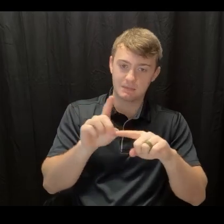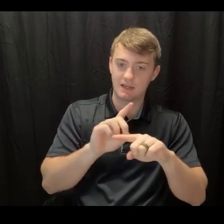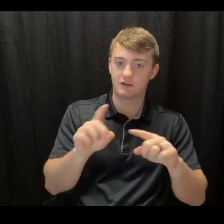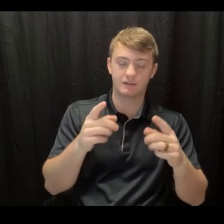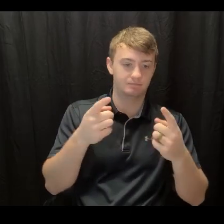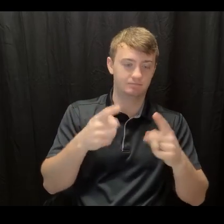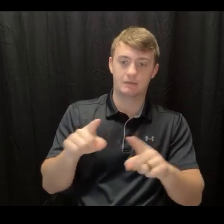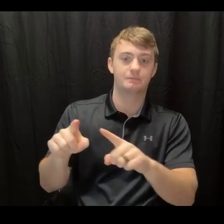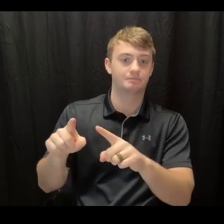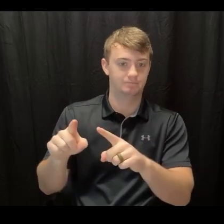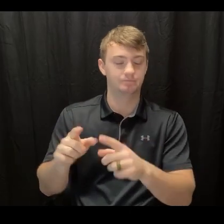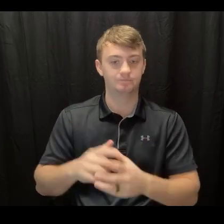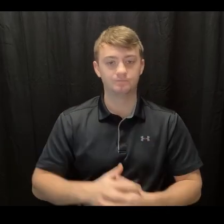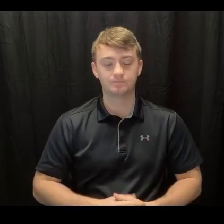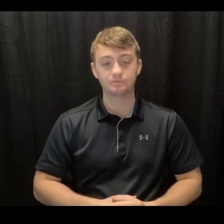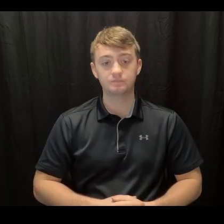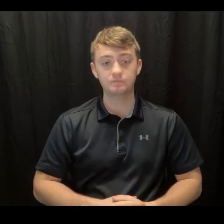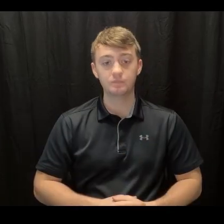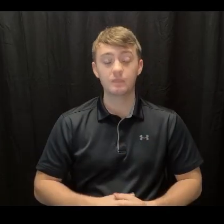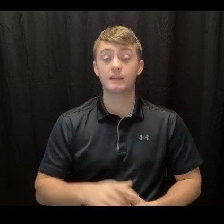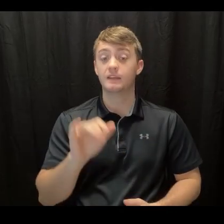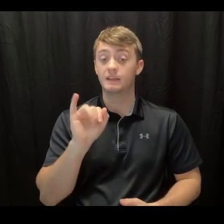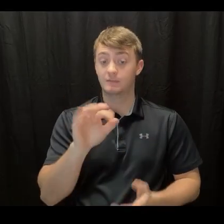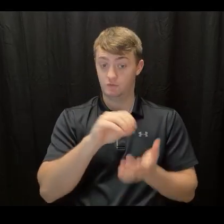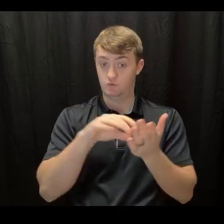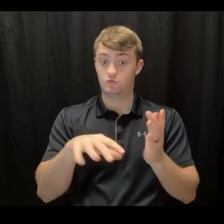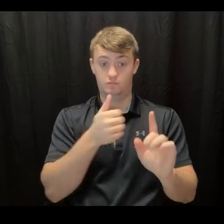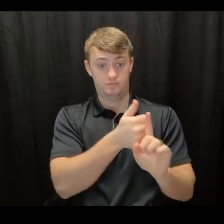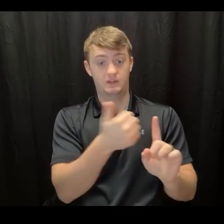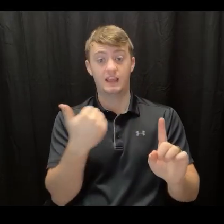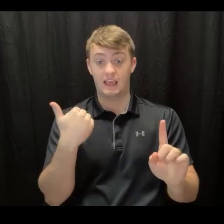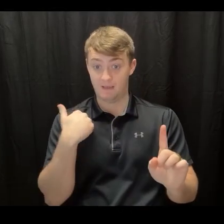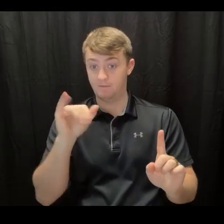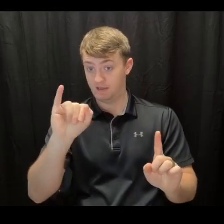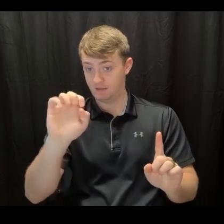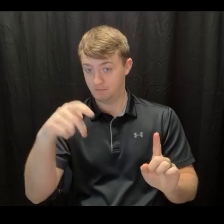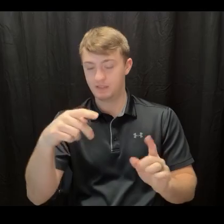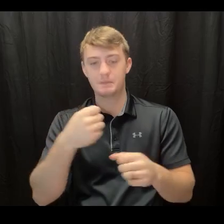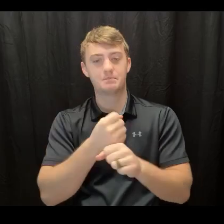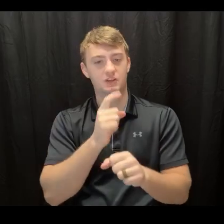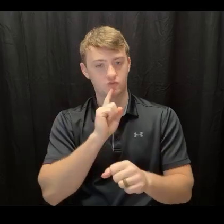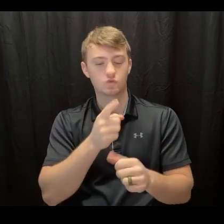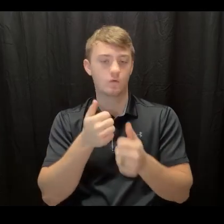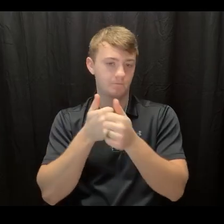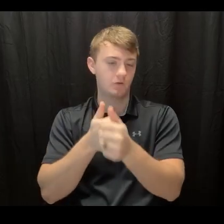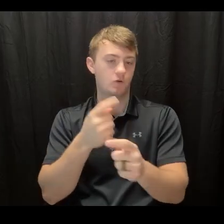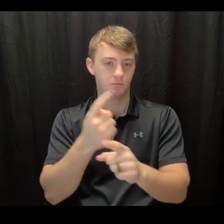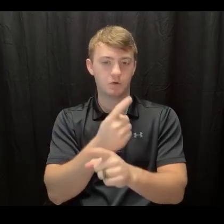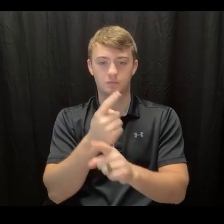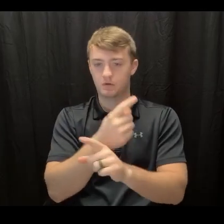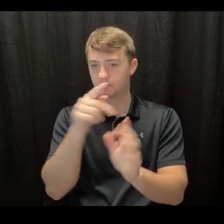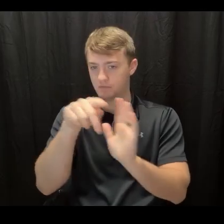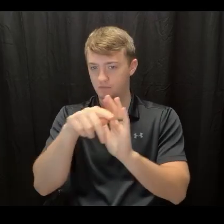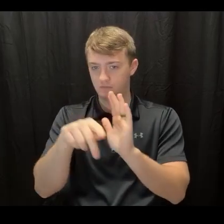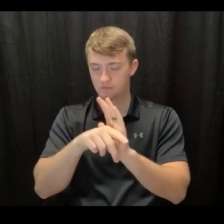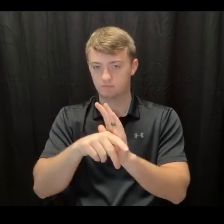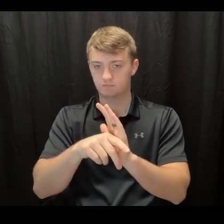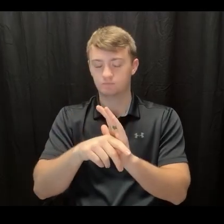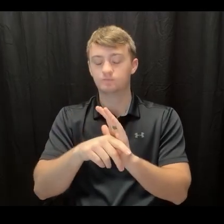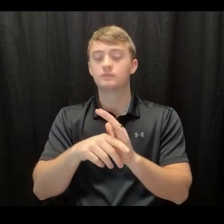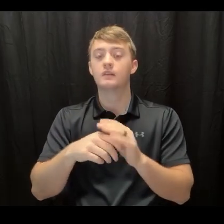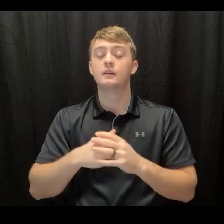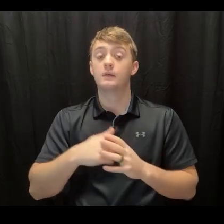disciplinary events occur. If a student has an IEP, just make sure you're following the appropriate